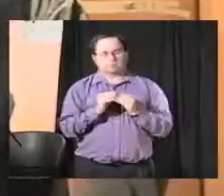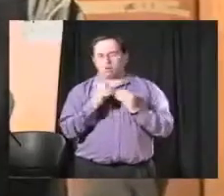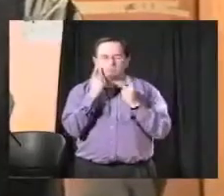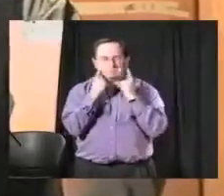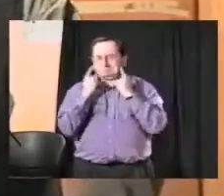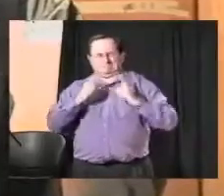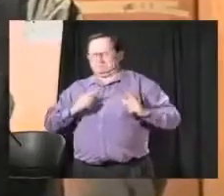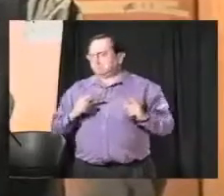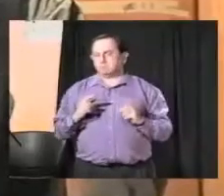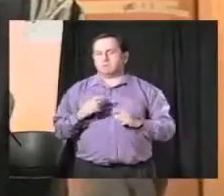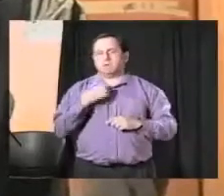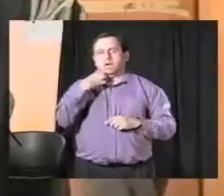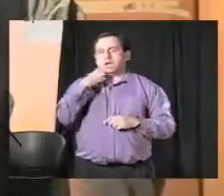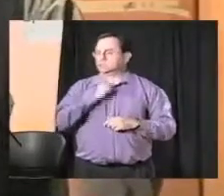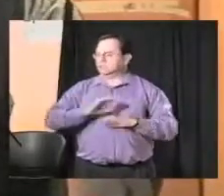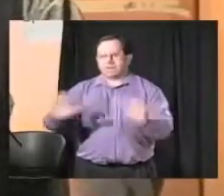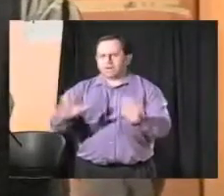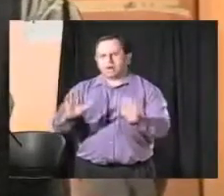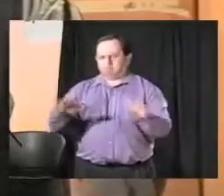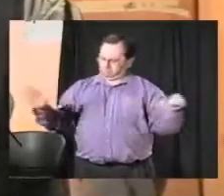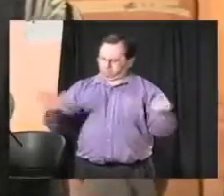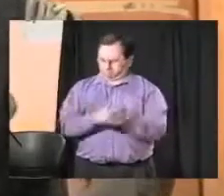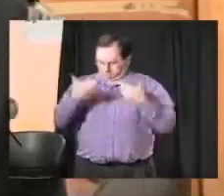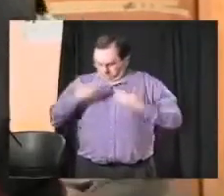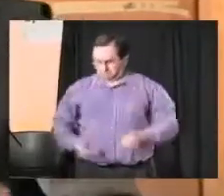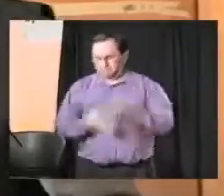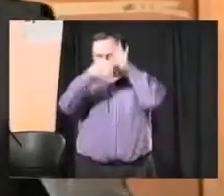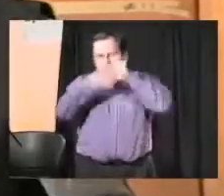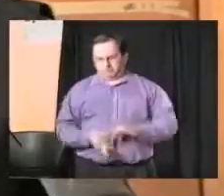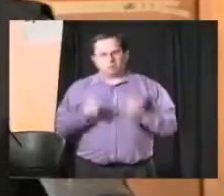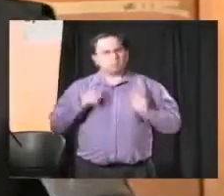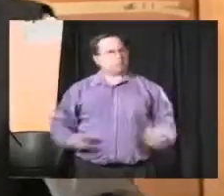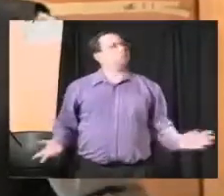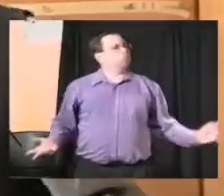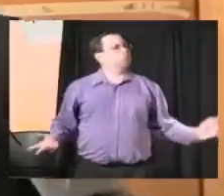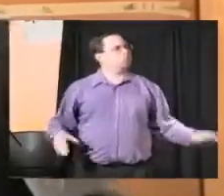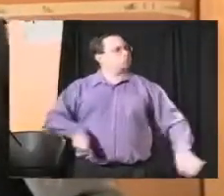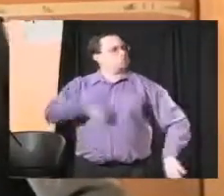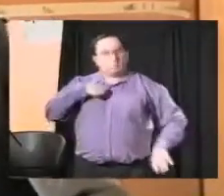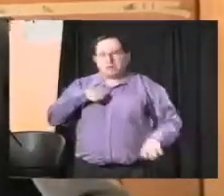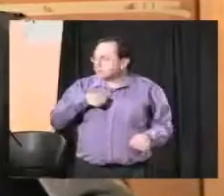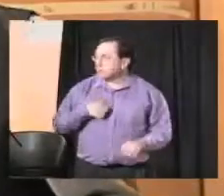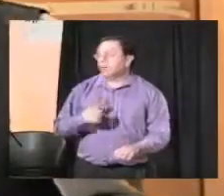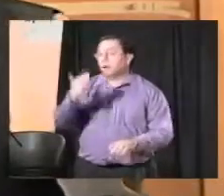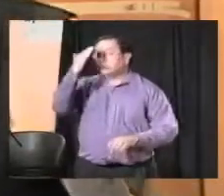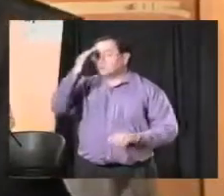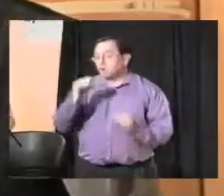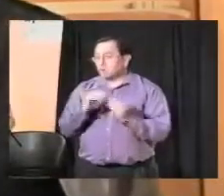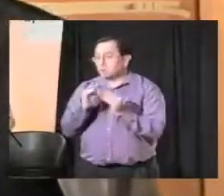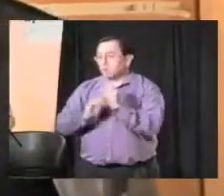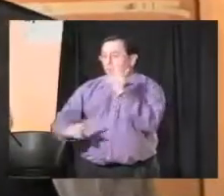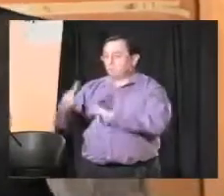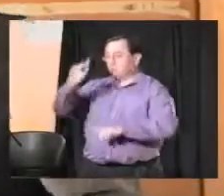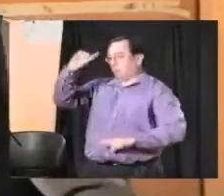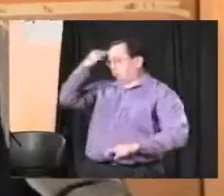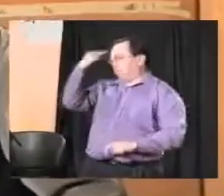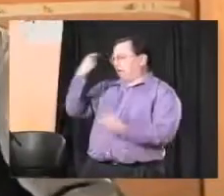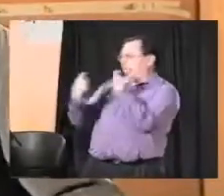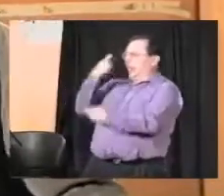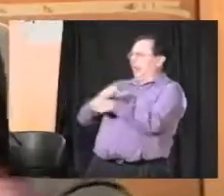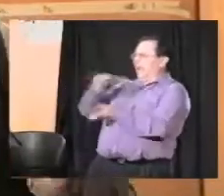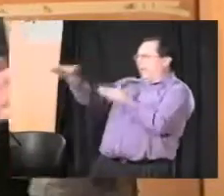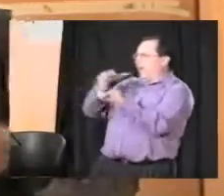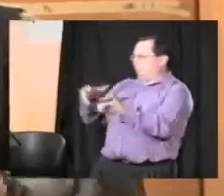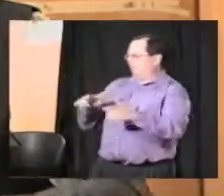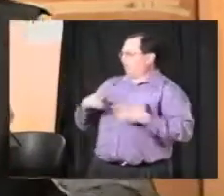was no longer ashamed to be fully and completely me. There's always some moron that'll laugh in your face. You lose your